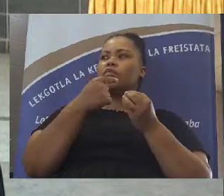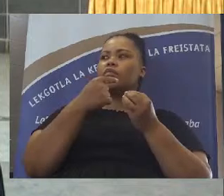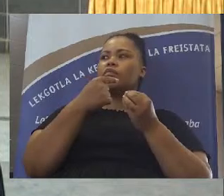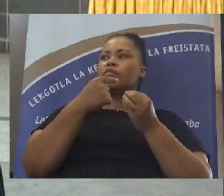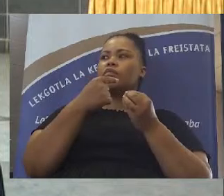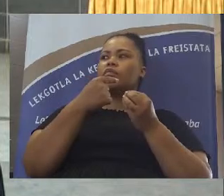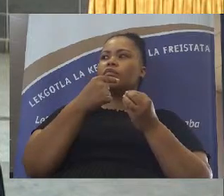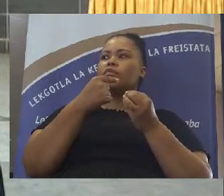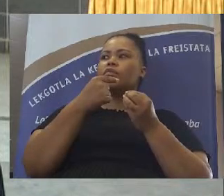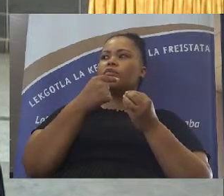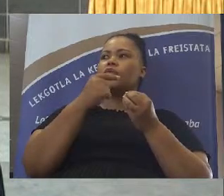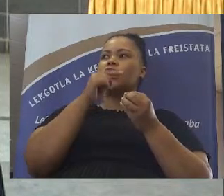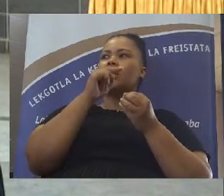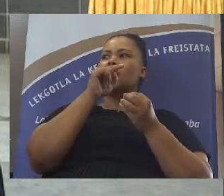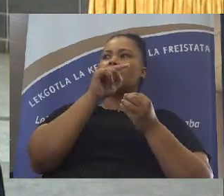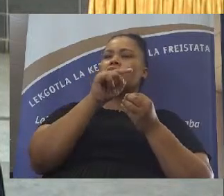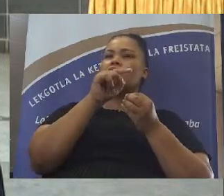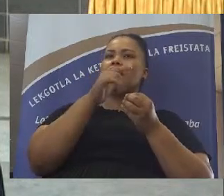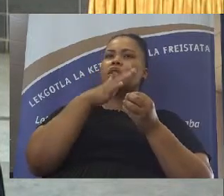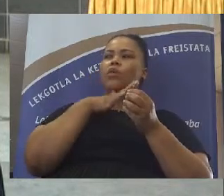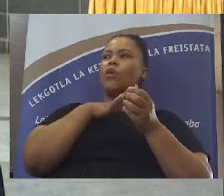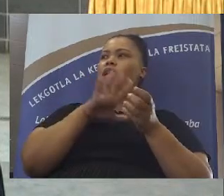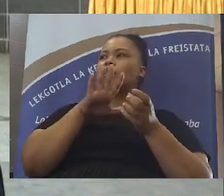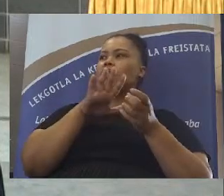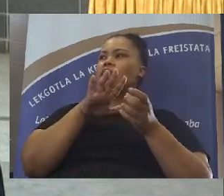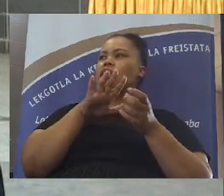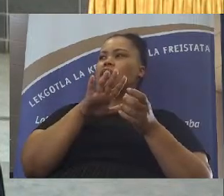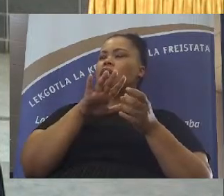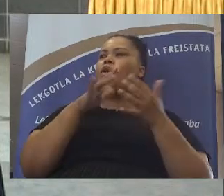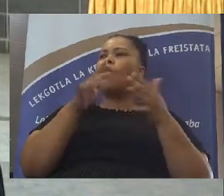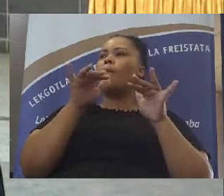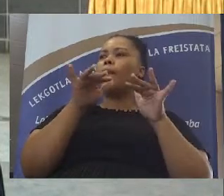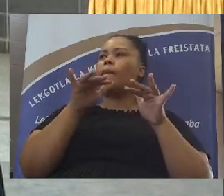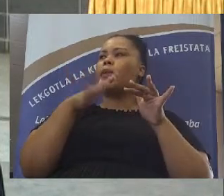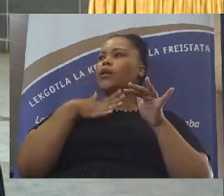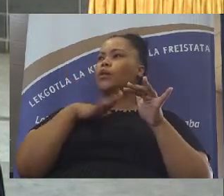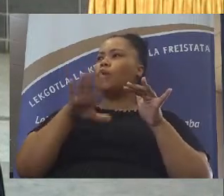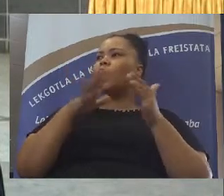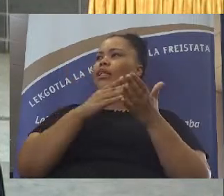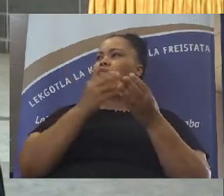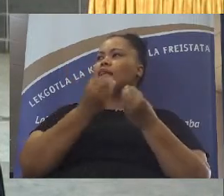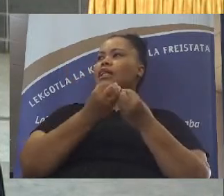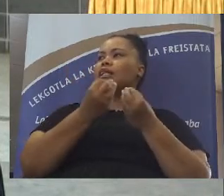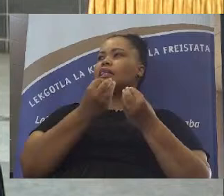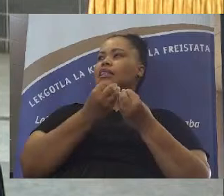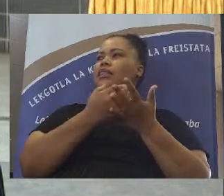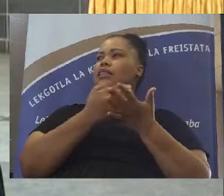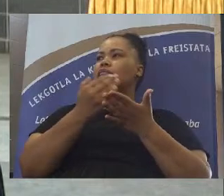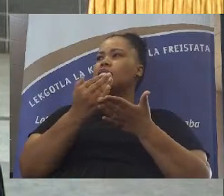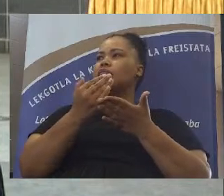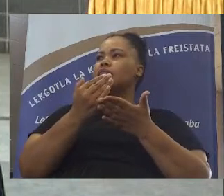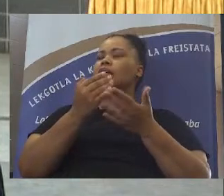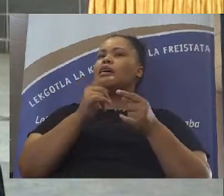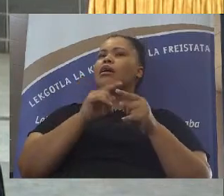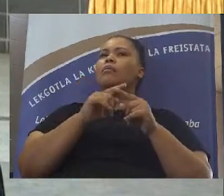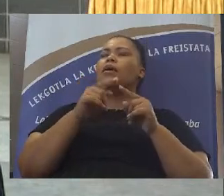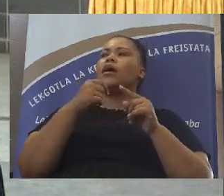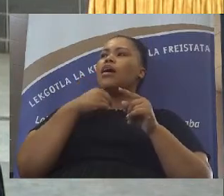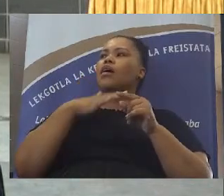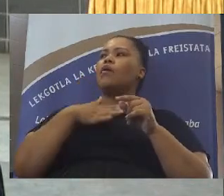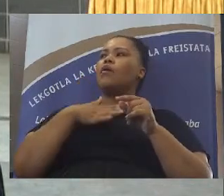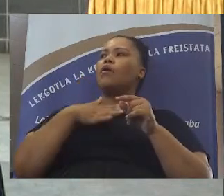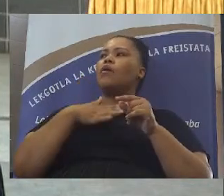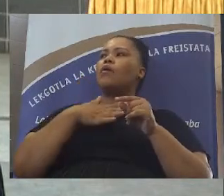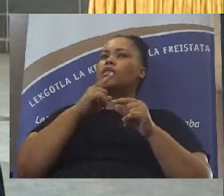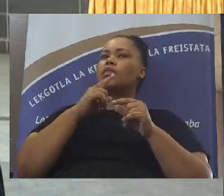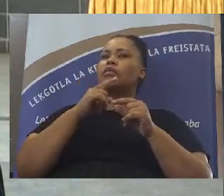gezoekt niet, je zoekt dat niet, of althans zoekt die mensen dat niet. But what I'm trying to say is, als we praten